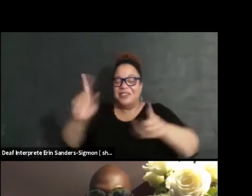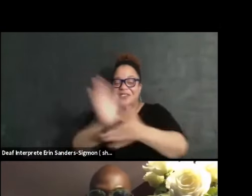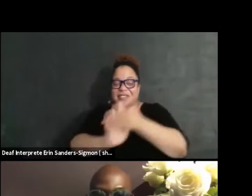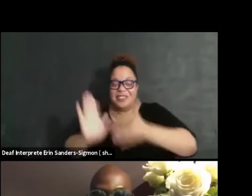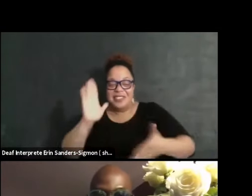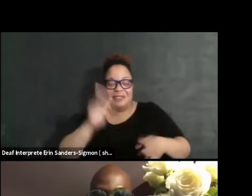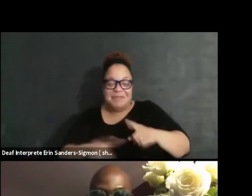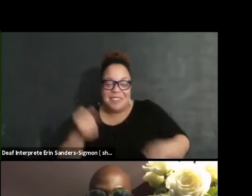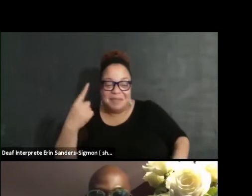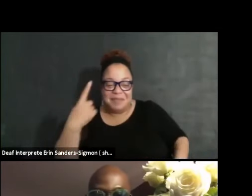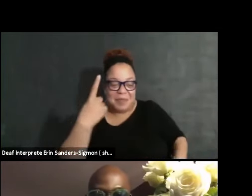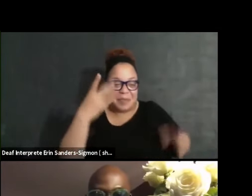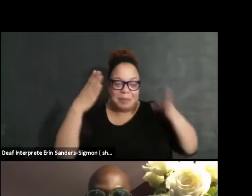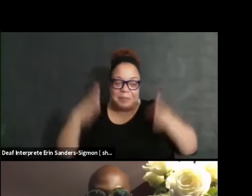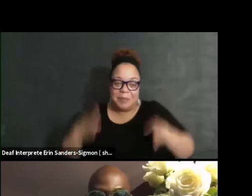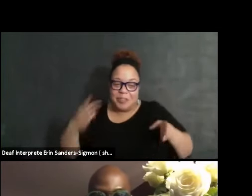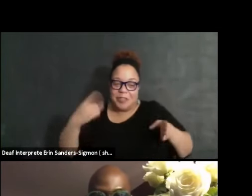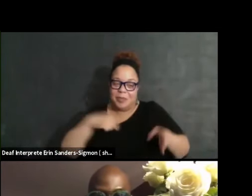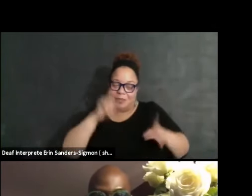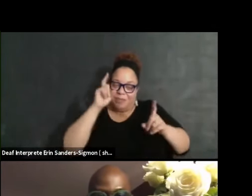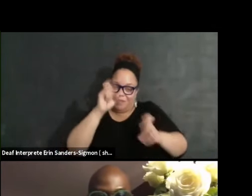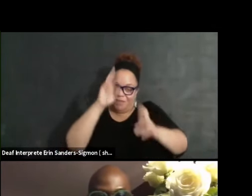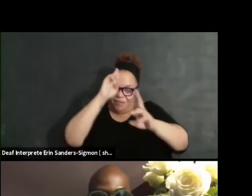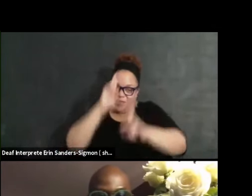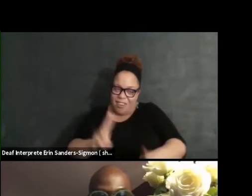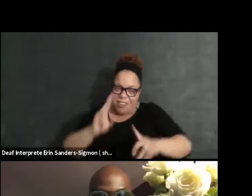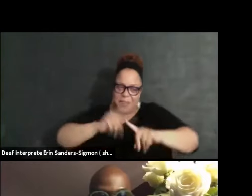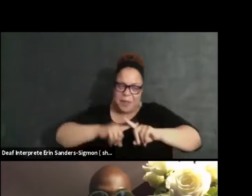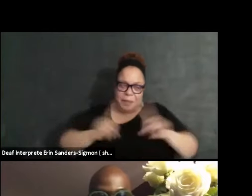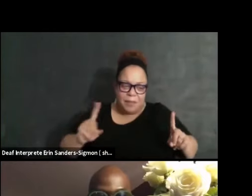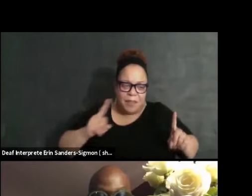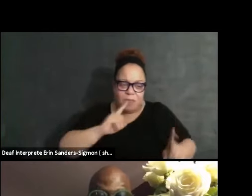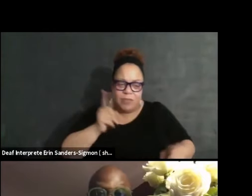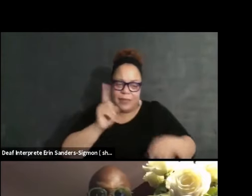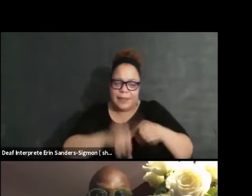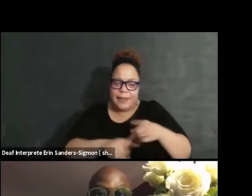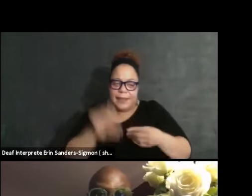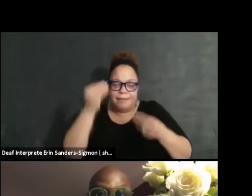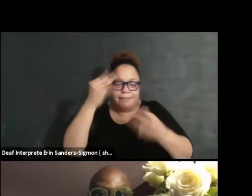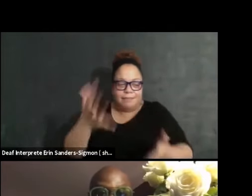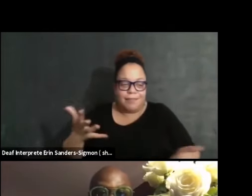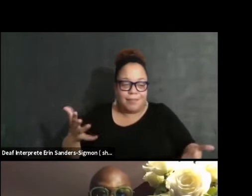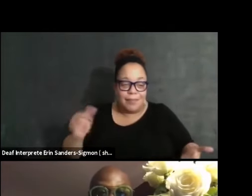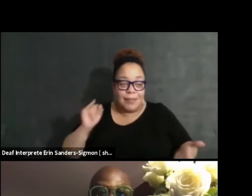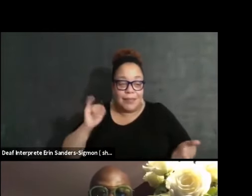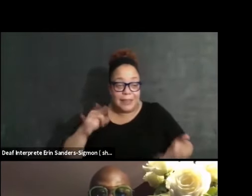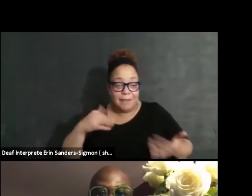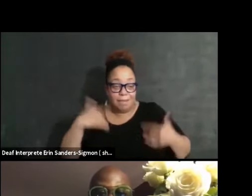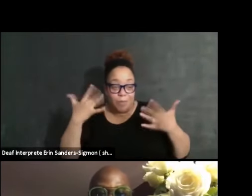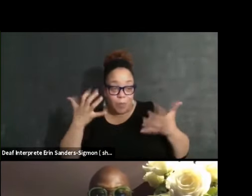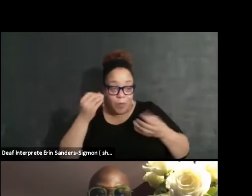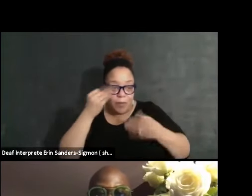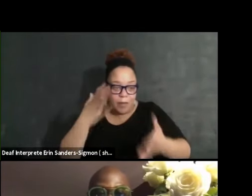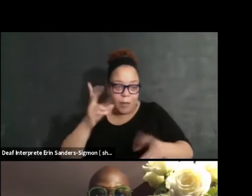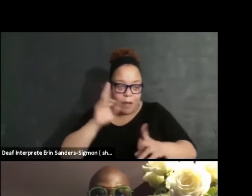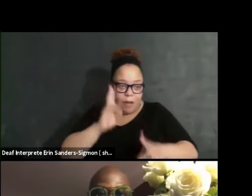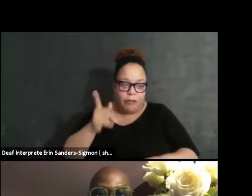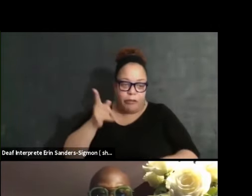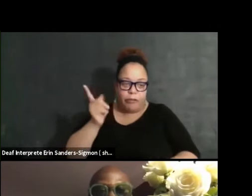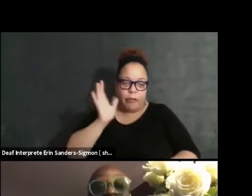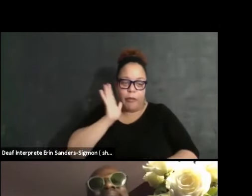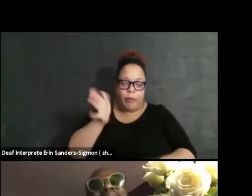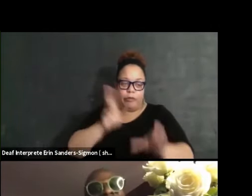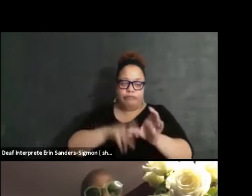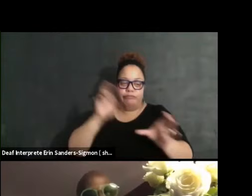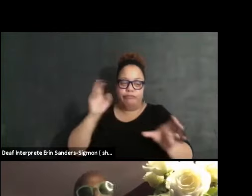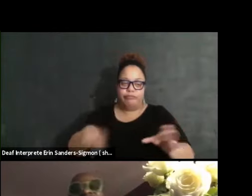and we couldn't let them know because then they would have cut themselves out of the show. So their most amazing executive producer